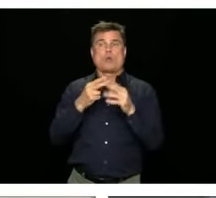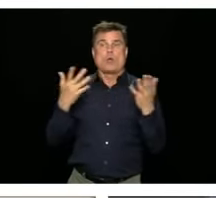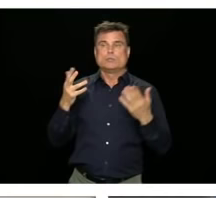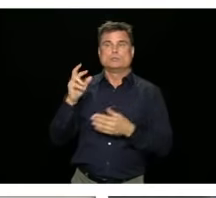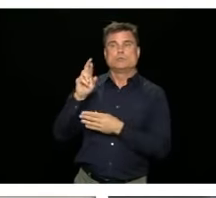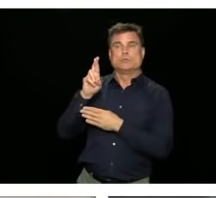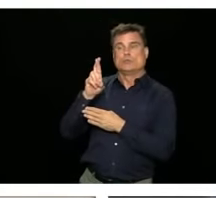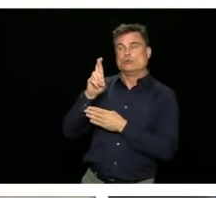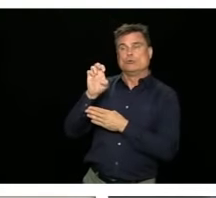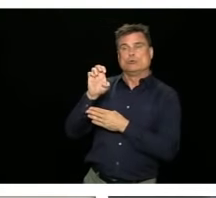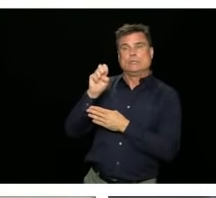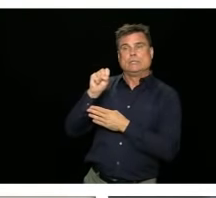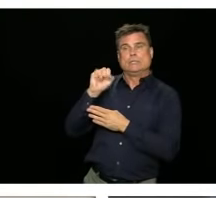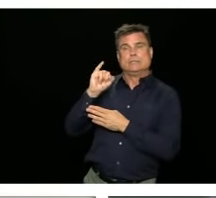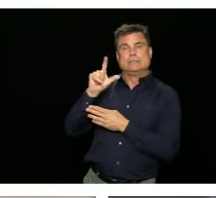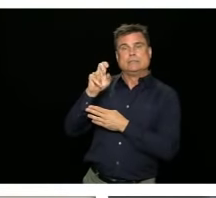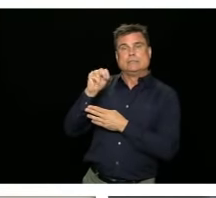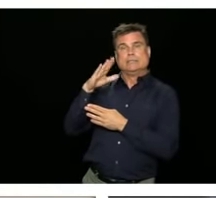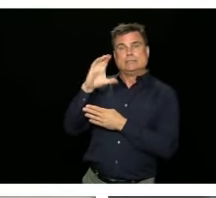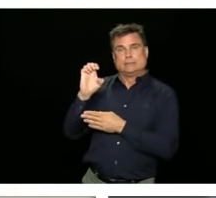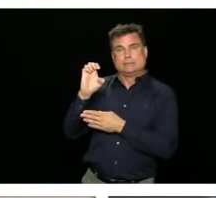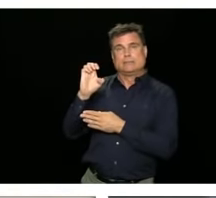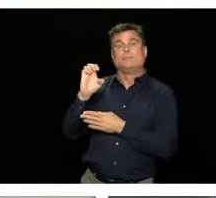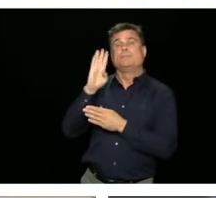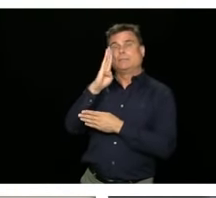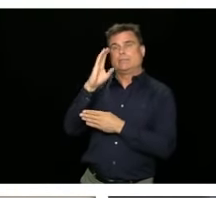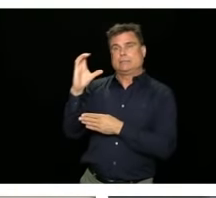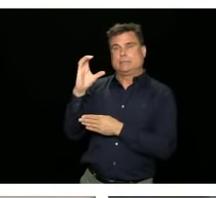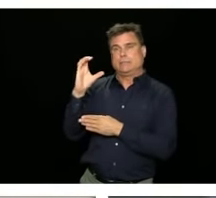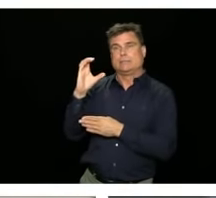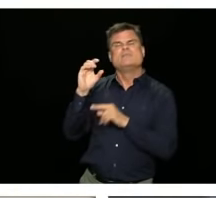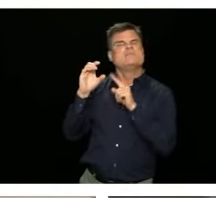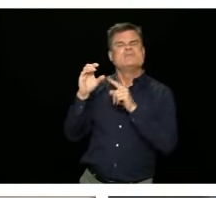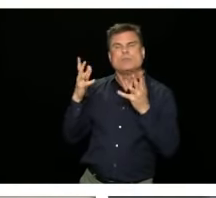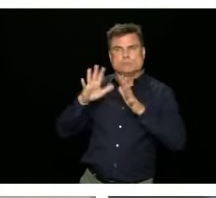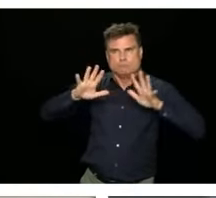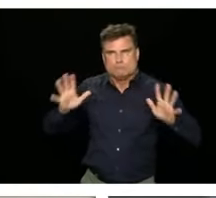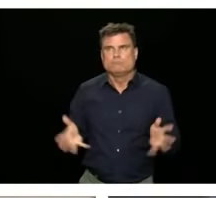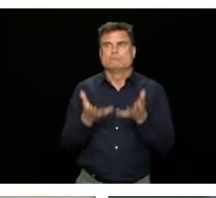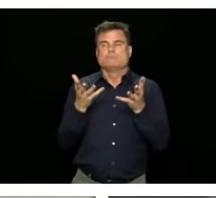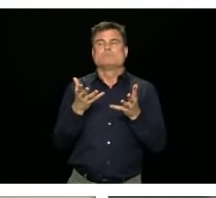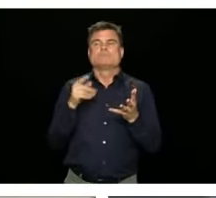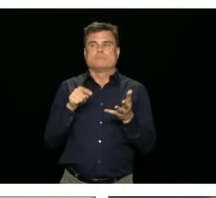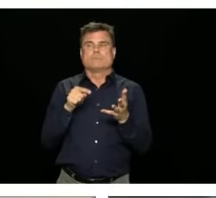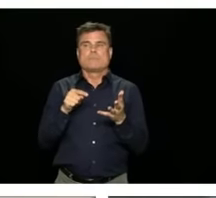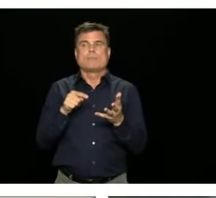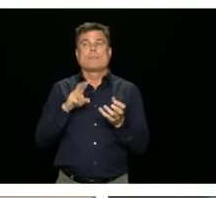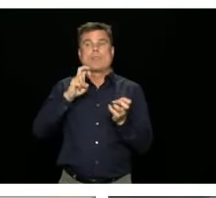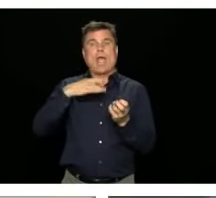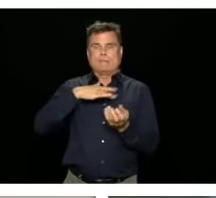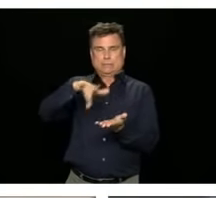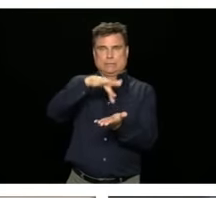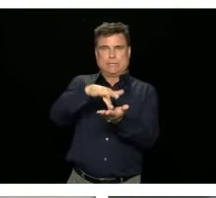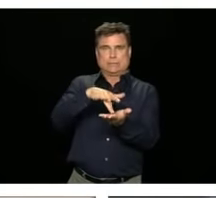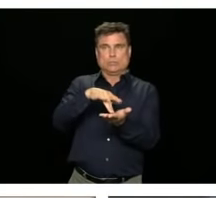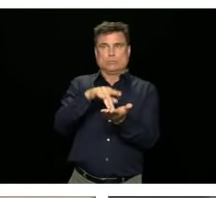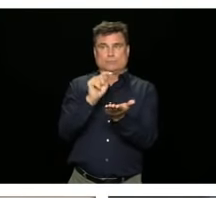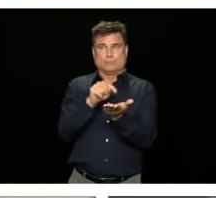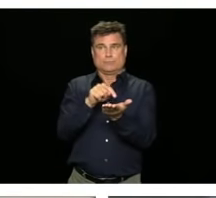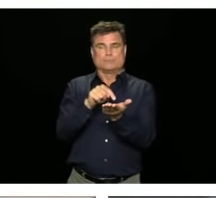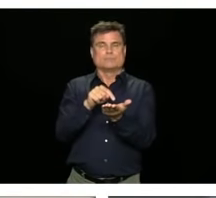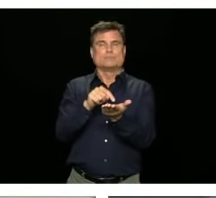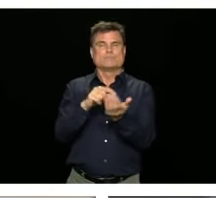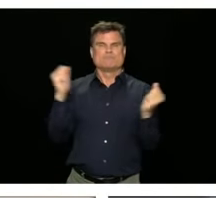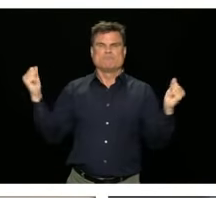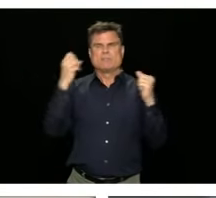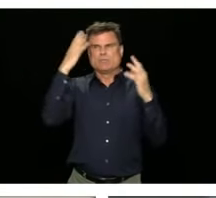Victoria Immigration and Refugee Center Society. And so as Patricia has said, sometimes coming forward to speak to people in